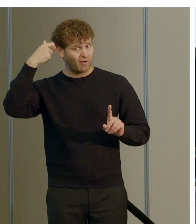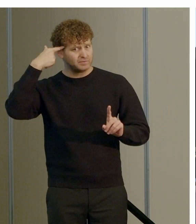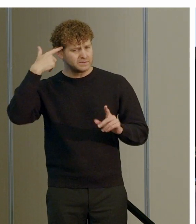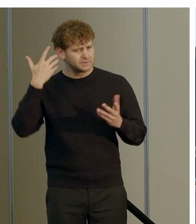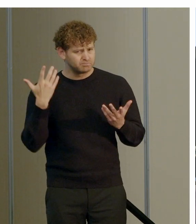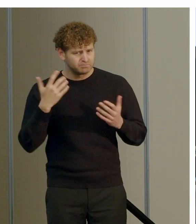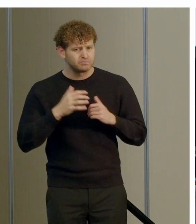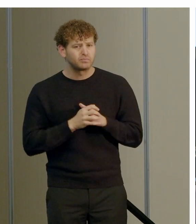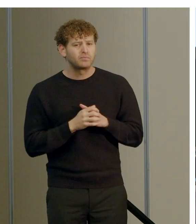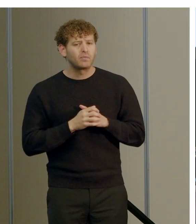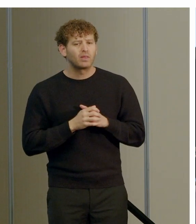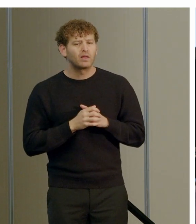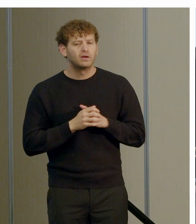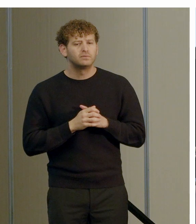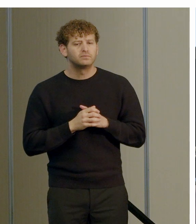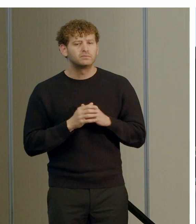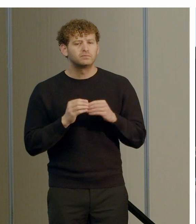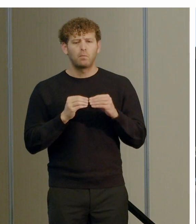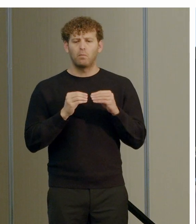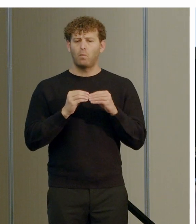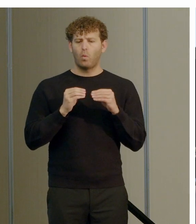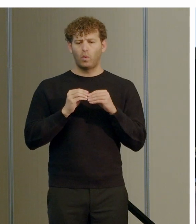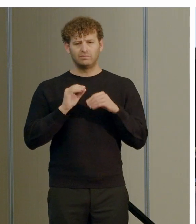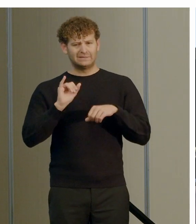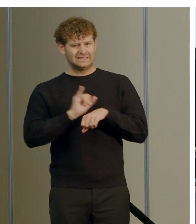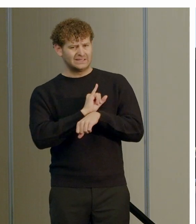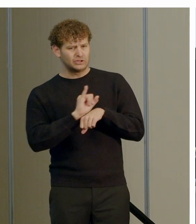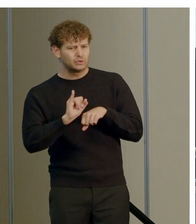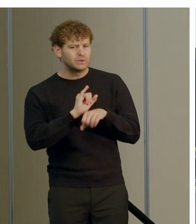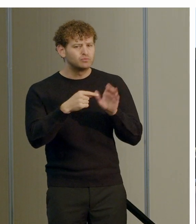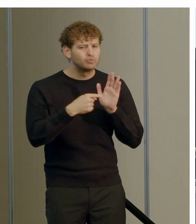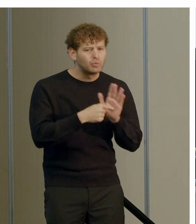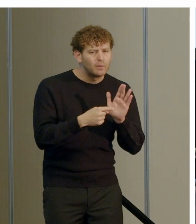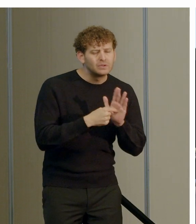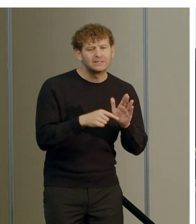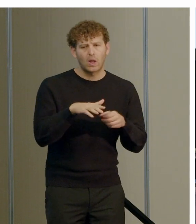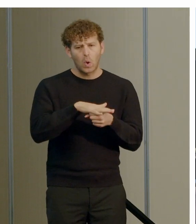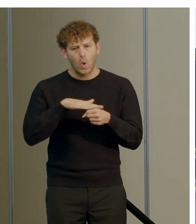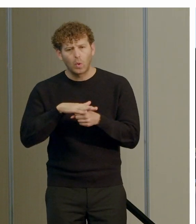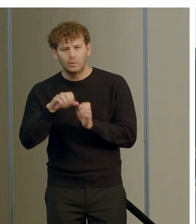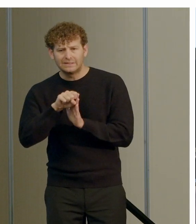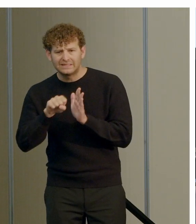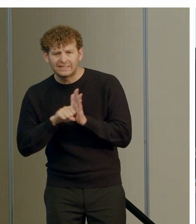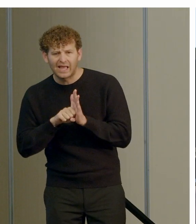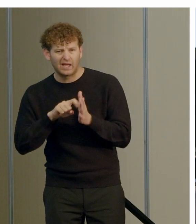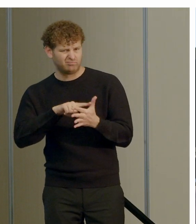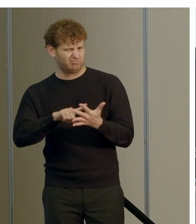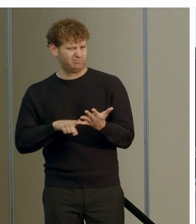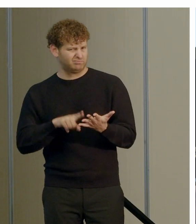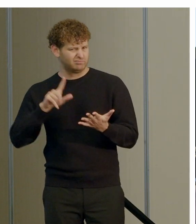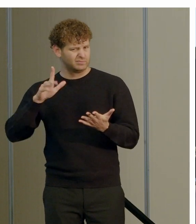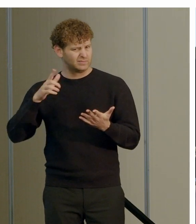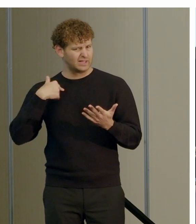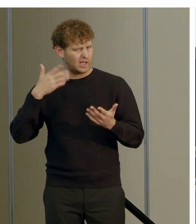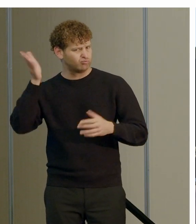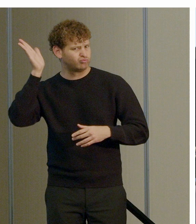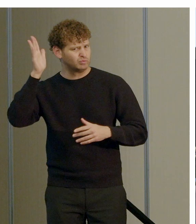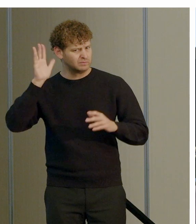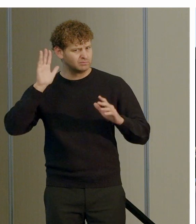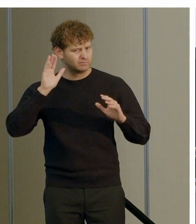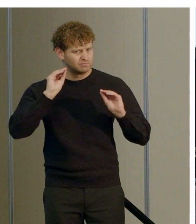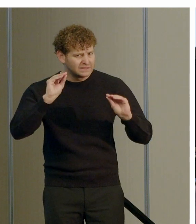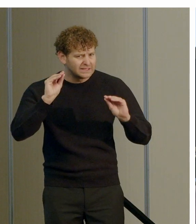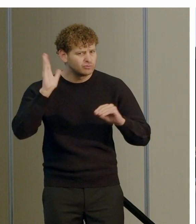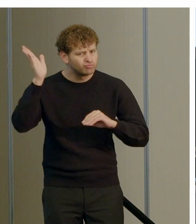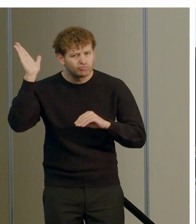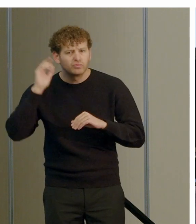more industry representatives, there are so many people out there. And digital accessibility really addresses that experience